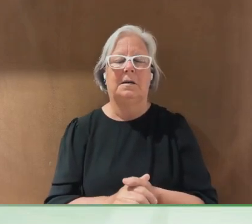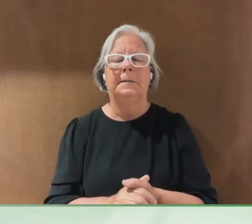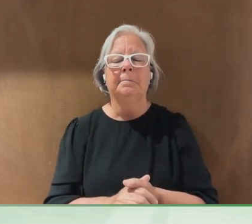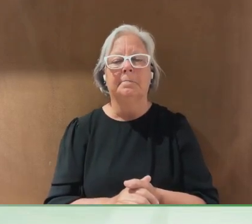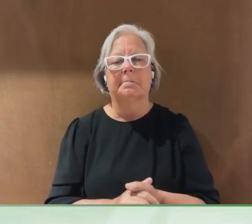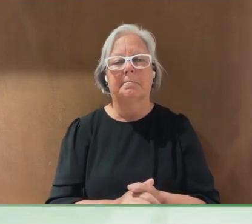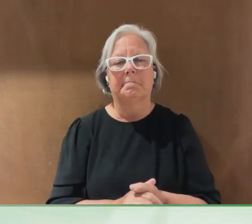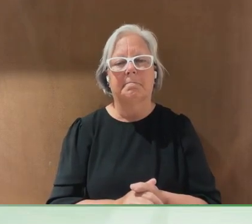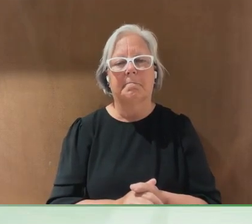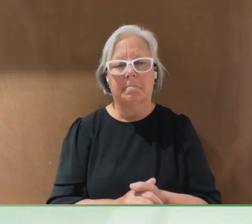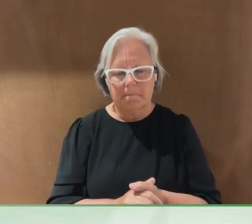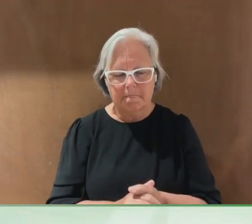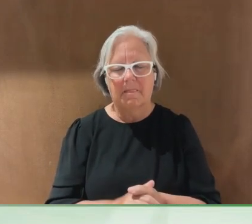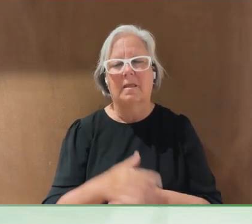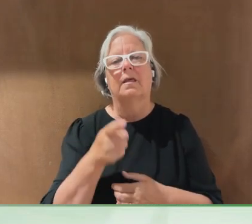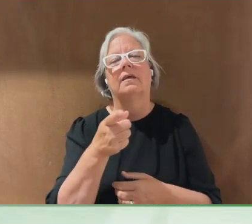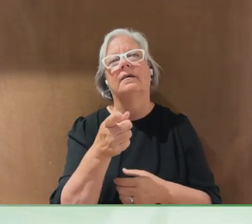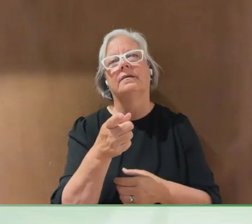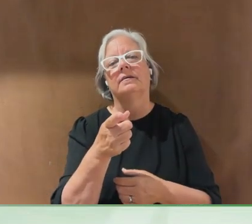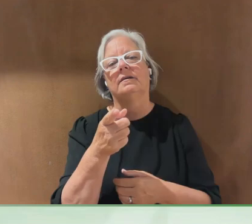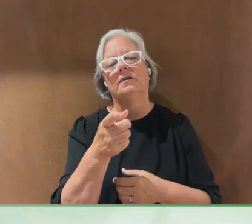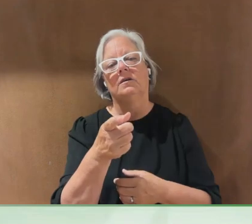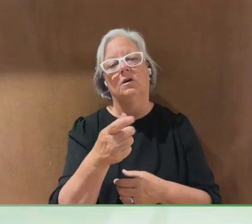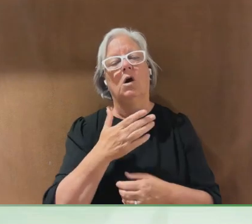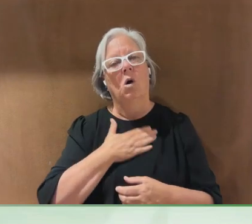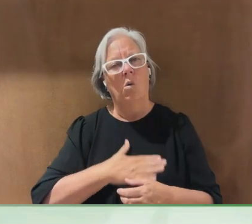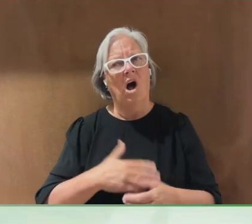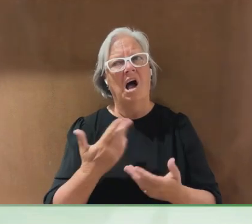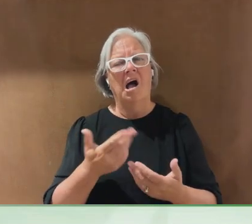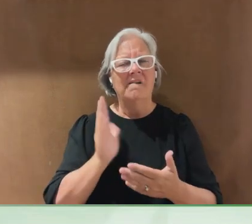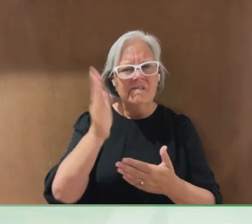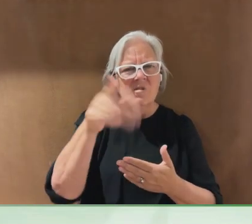Valuing and seeking the opportunities.